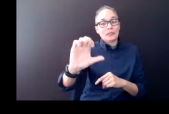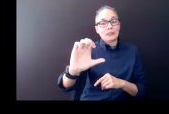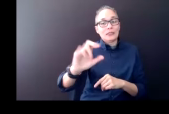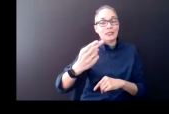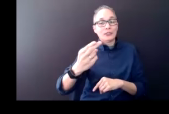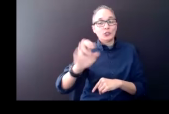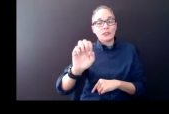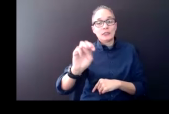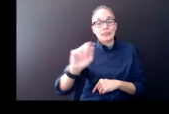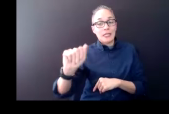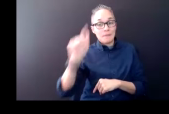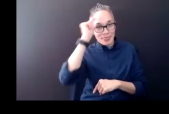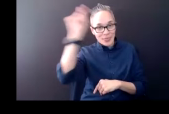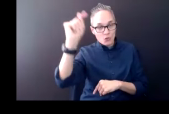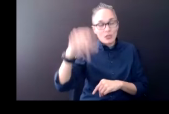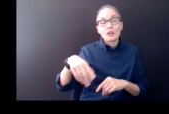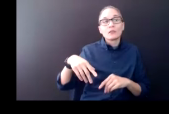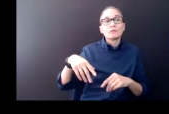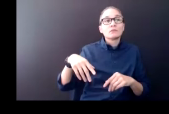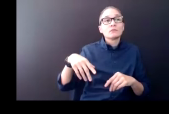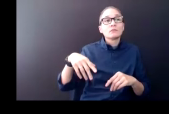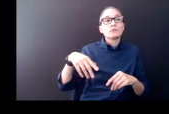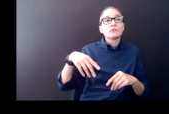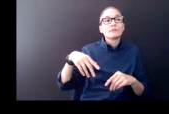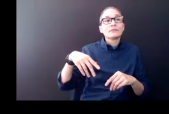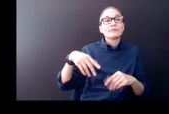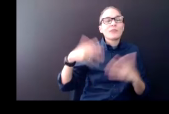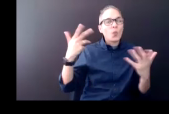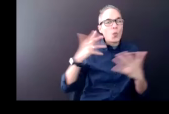where what are the schematics, what are